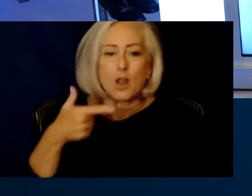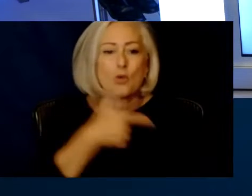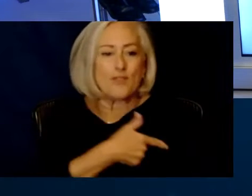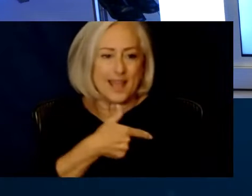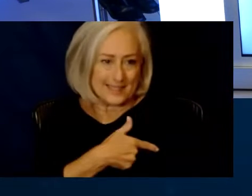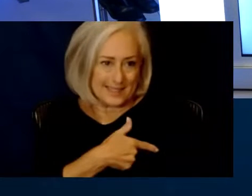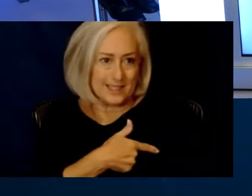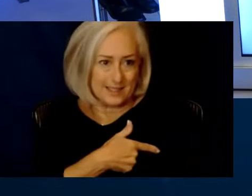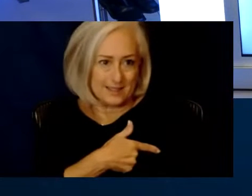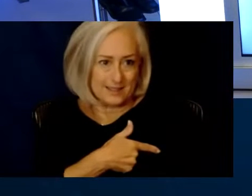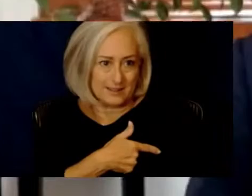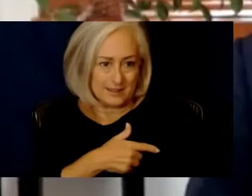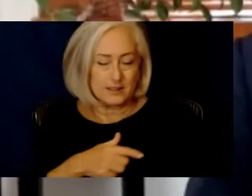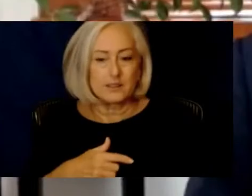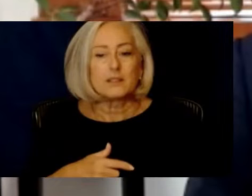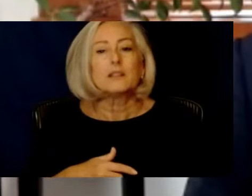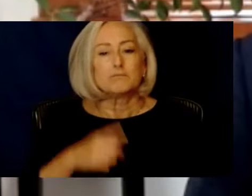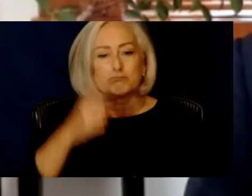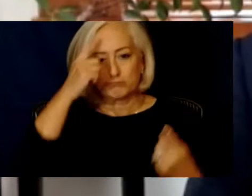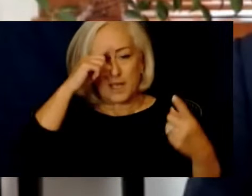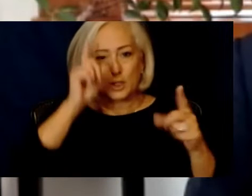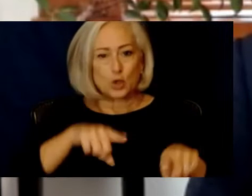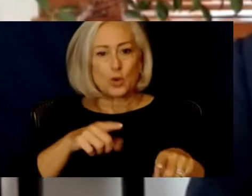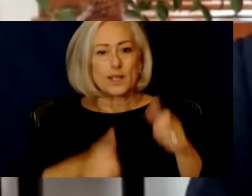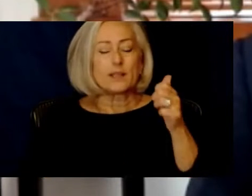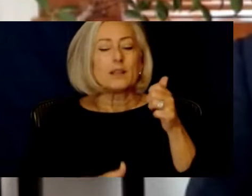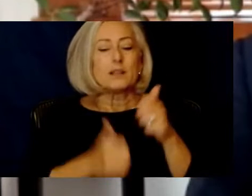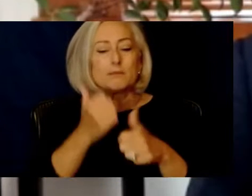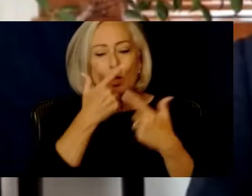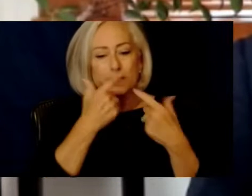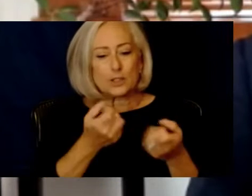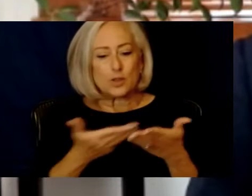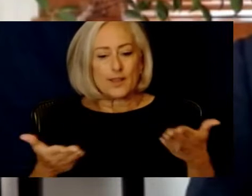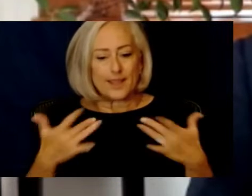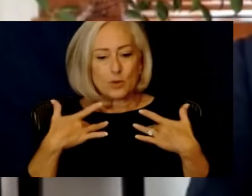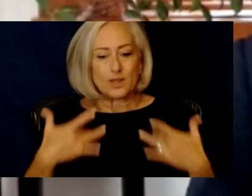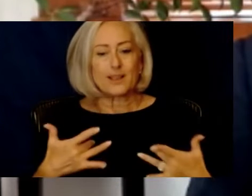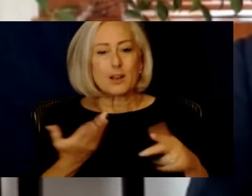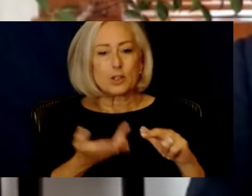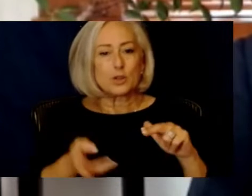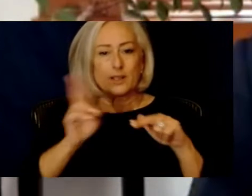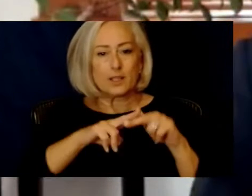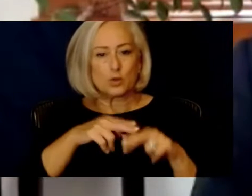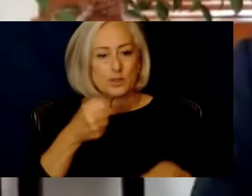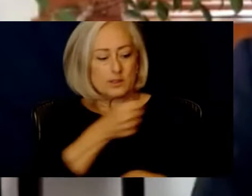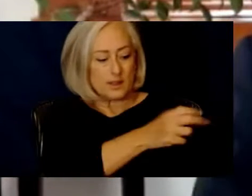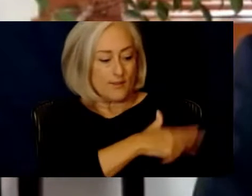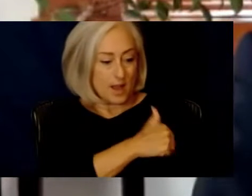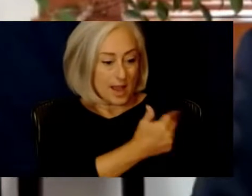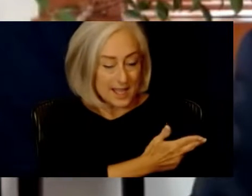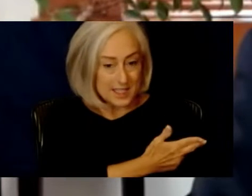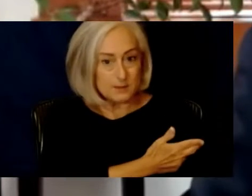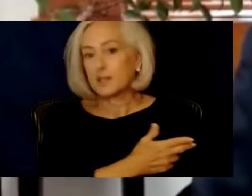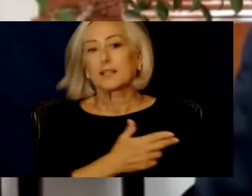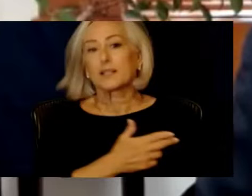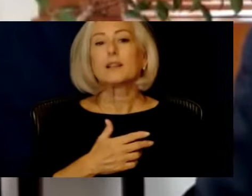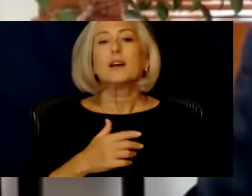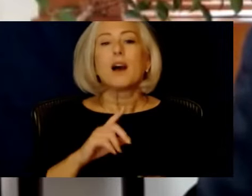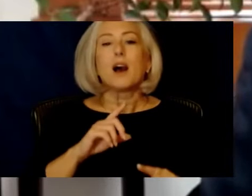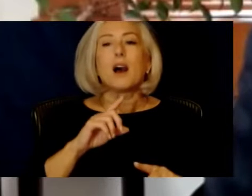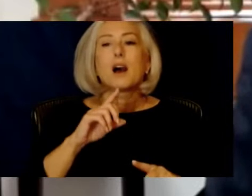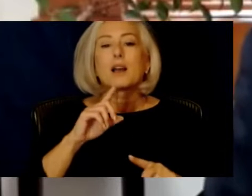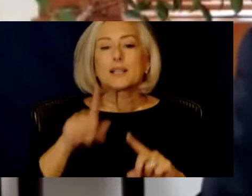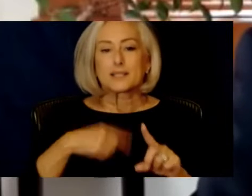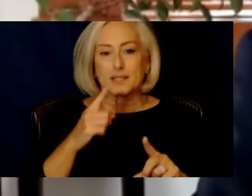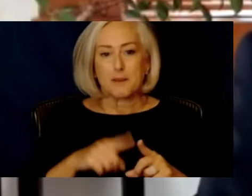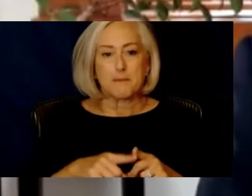one of the most striking things about the increase in cases and hospitalizations that we're seeing right now is the uniformity and the lack of